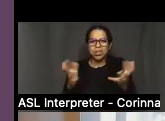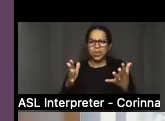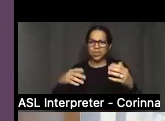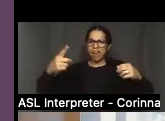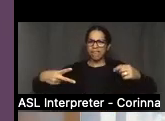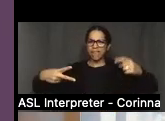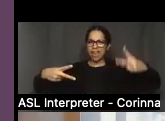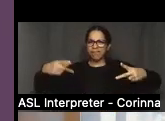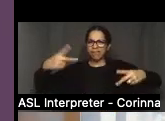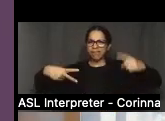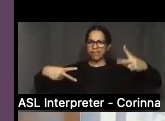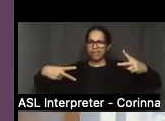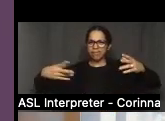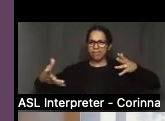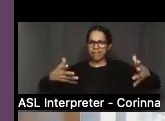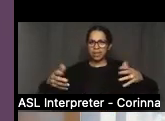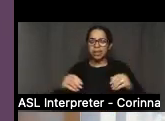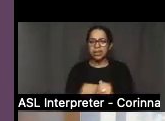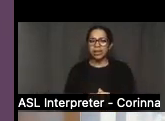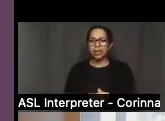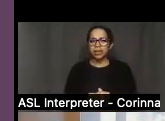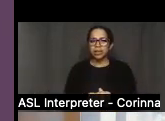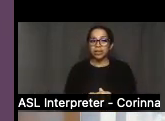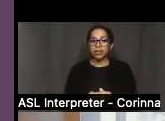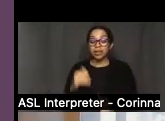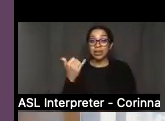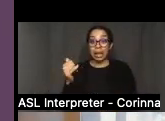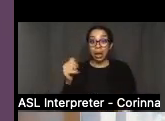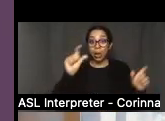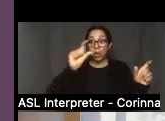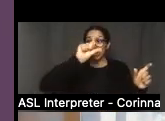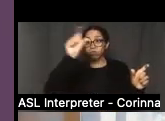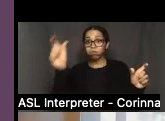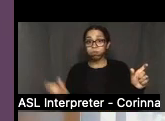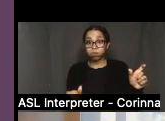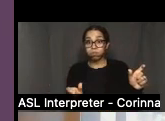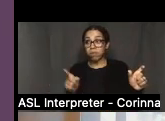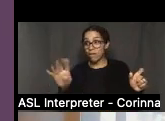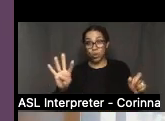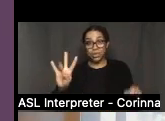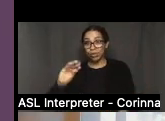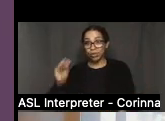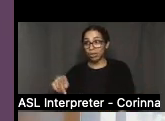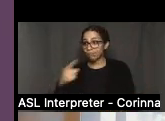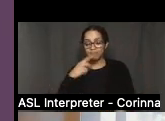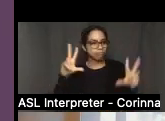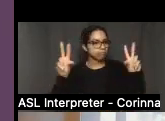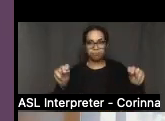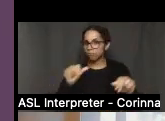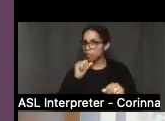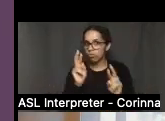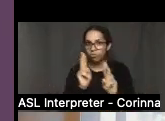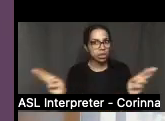preparedness. But we know that this yellow bar, this 47% who says, no, we are not ready, we know